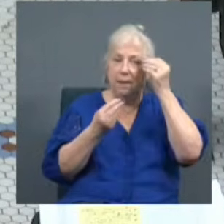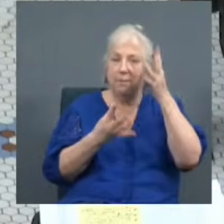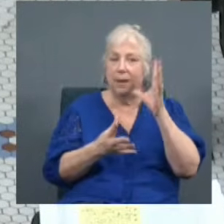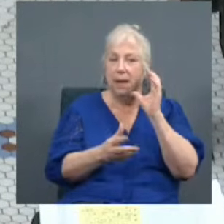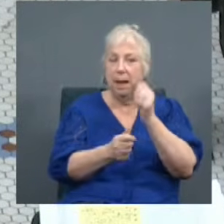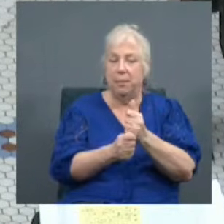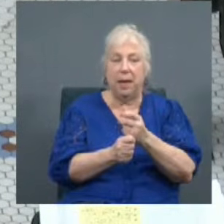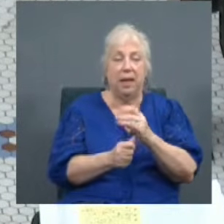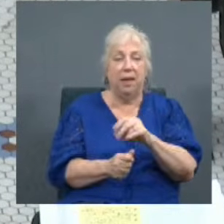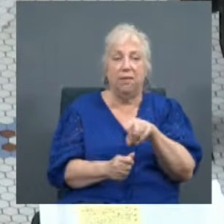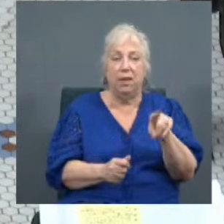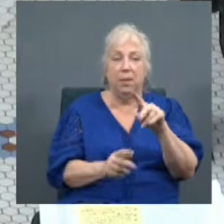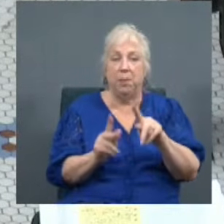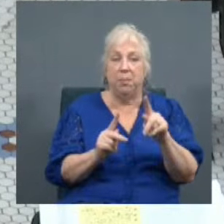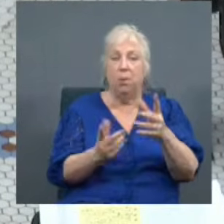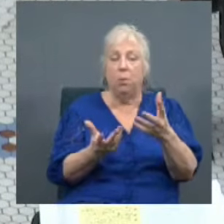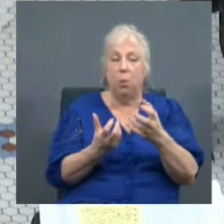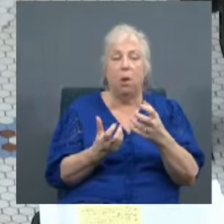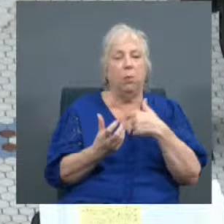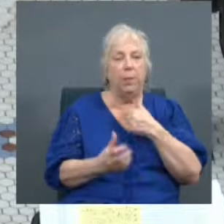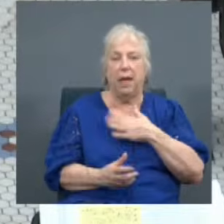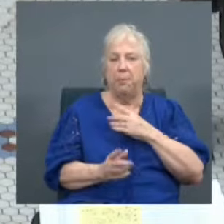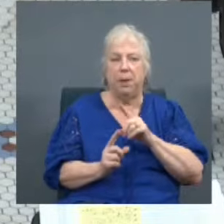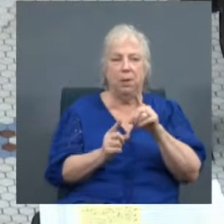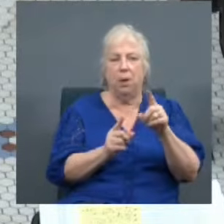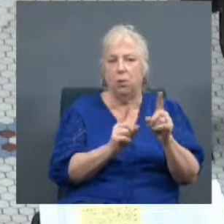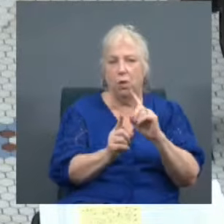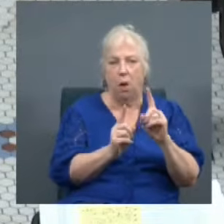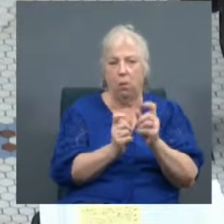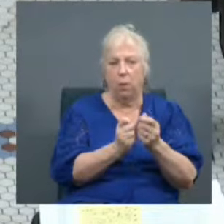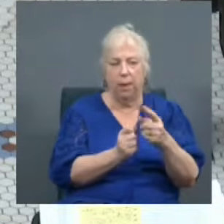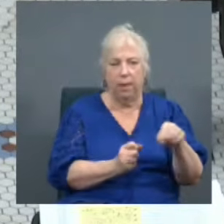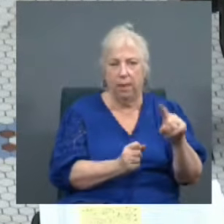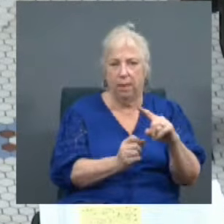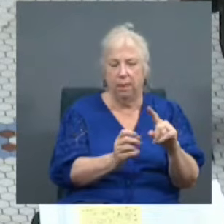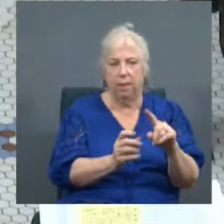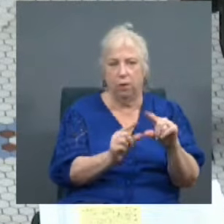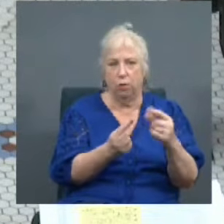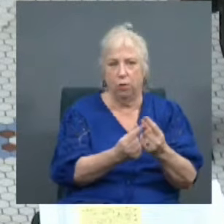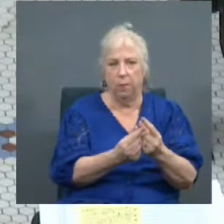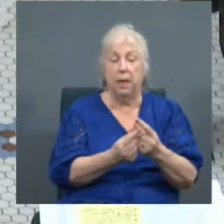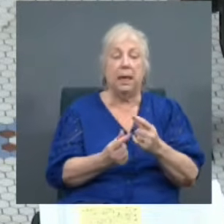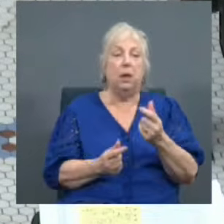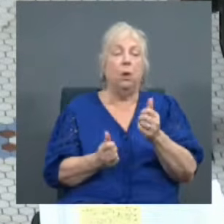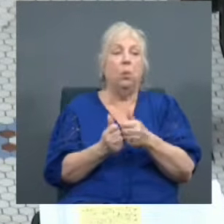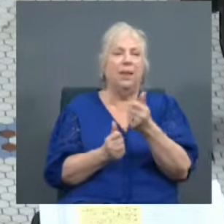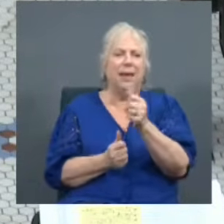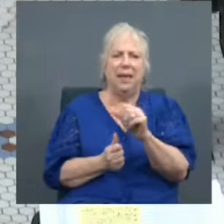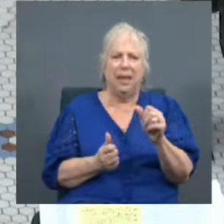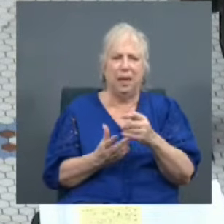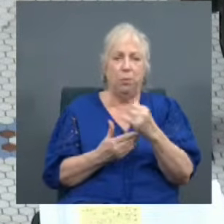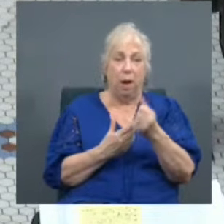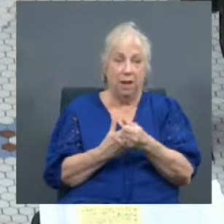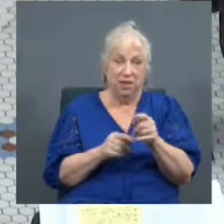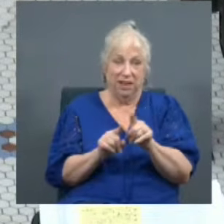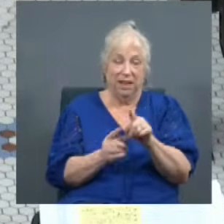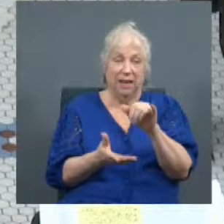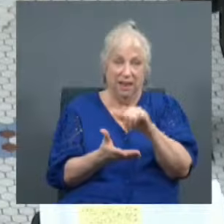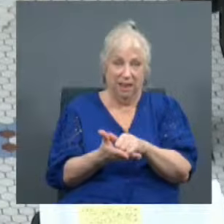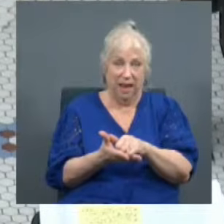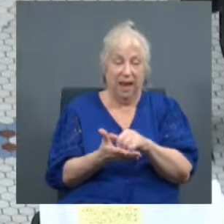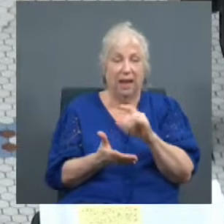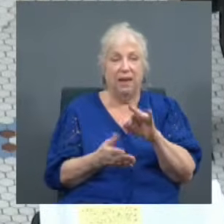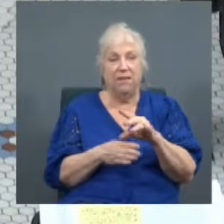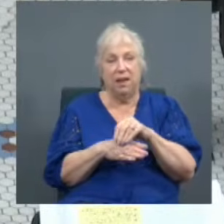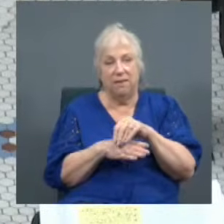they want us to. We'll be happy to come talk to them. And usually with any such project, like if we're having any effects